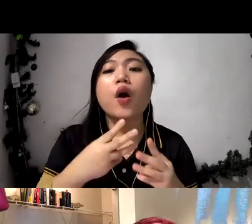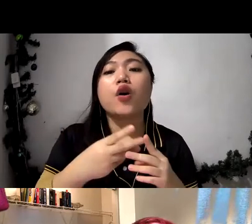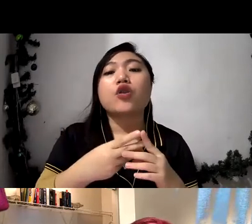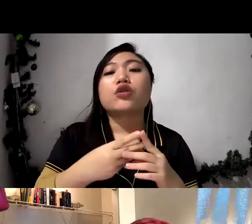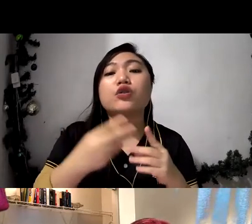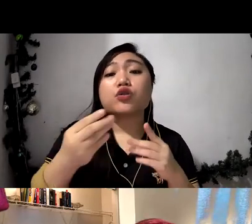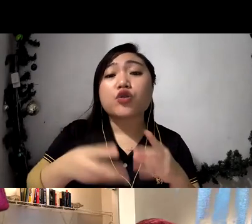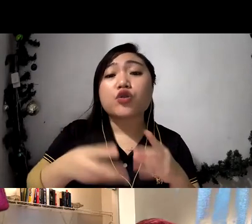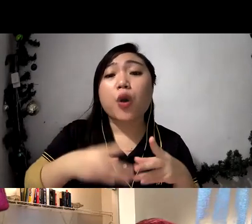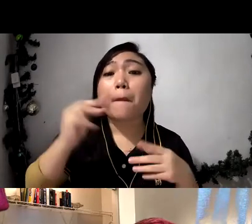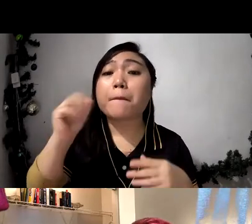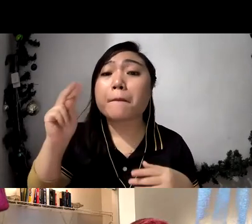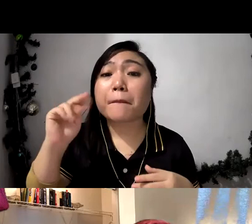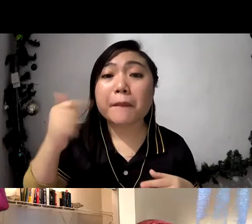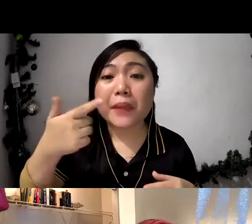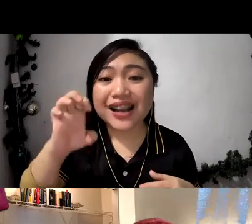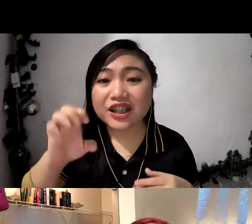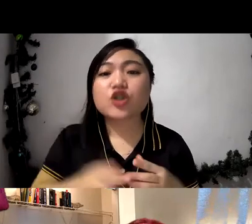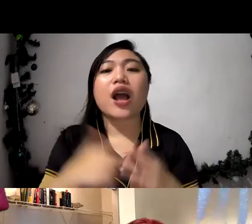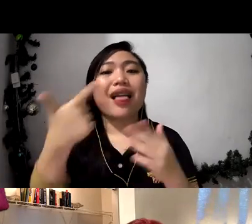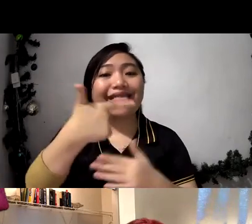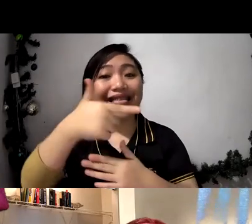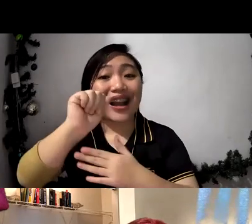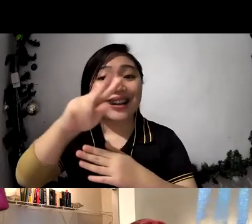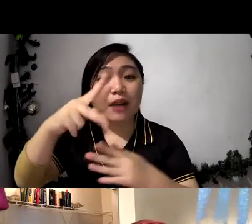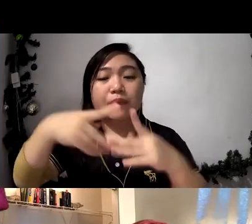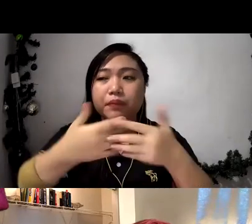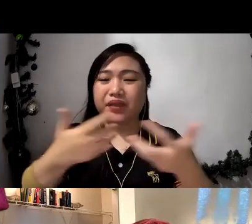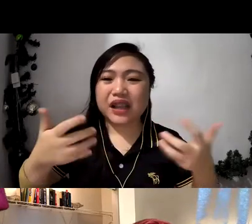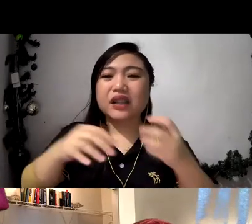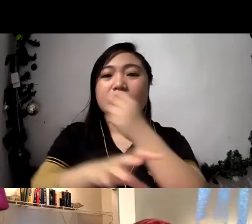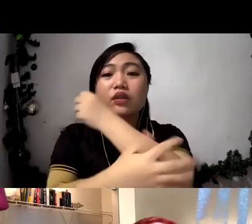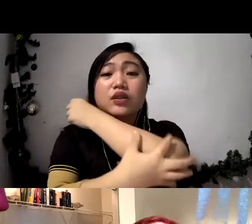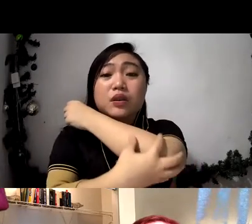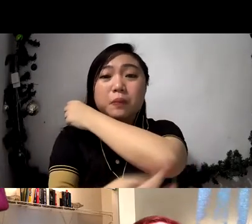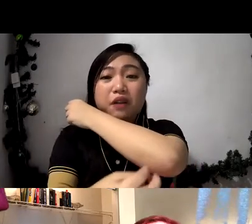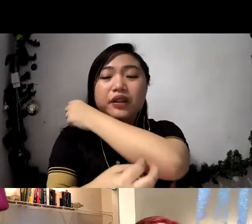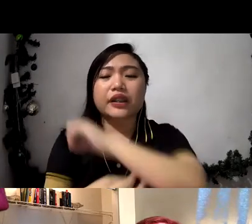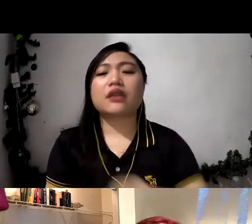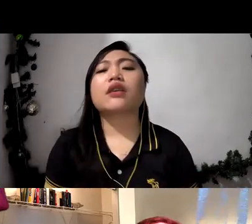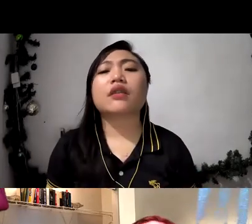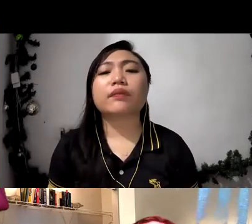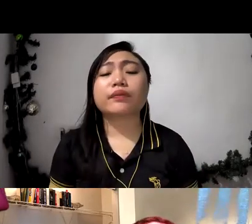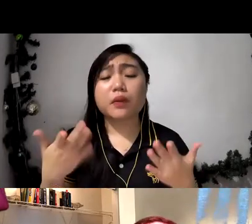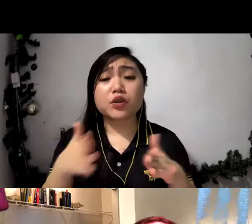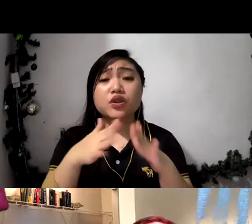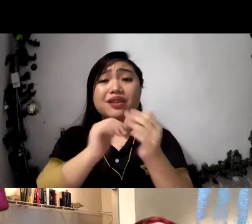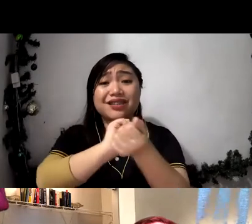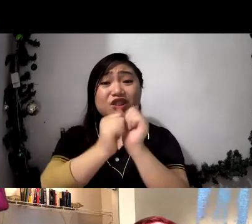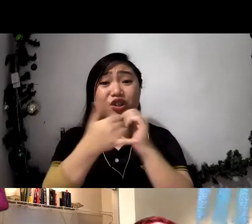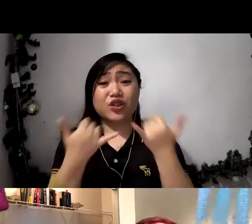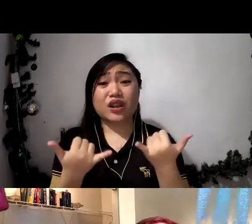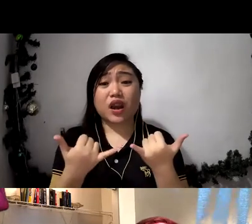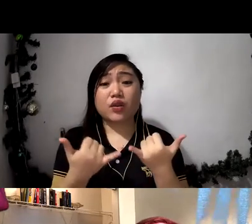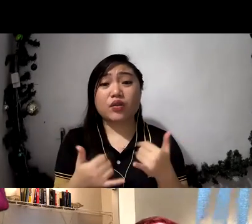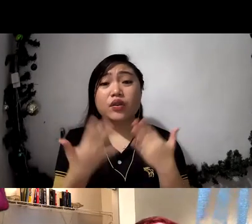dun sa poverty, no. So it's a poverty reduction mechanism, which eventually right now, dati siyang programa